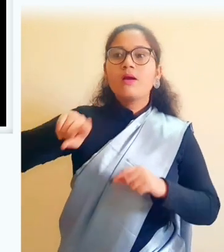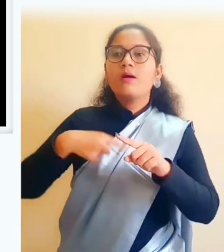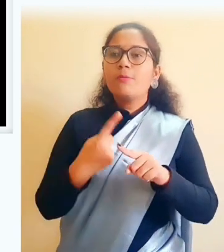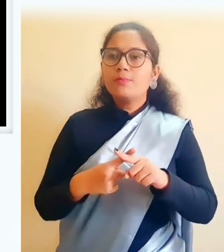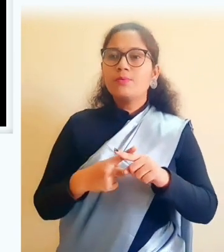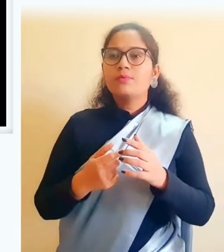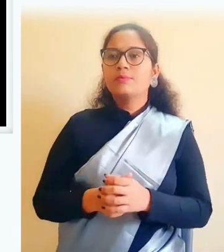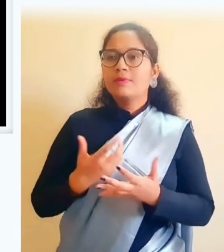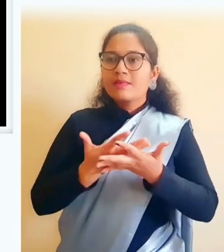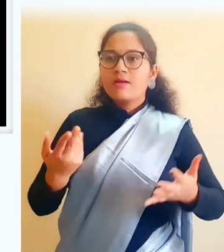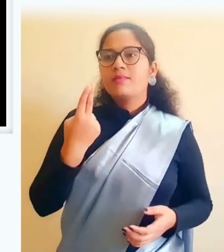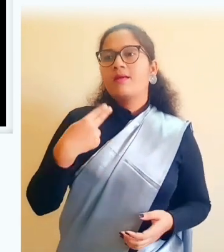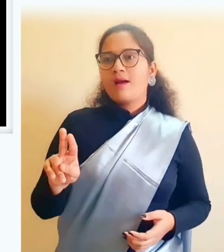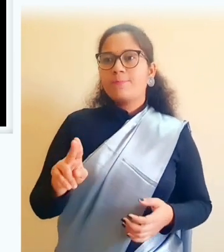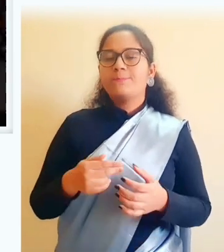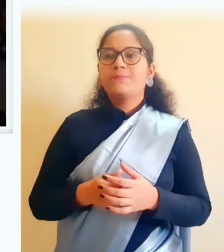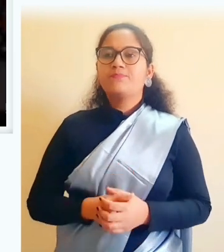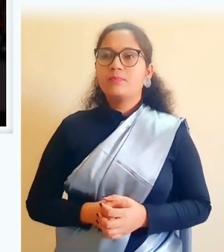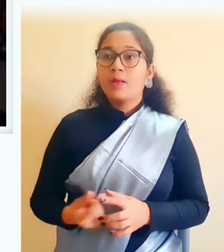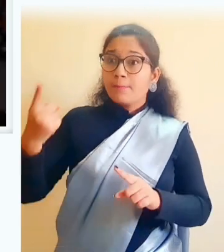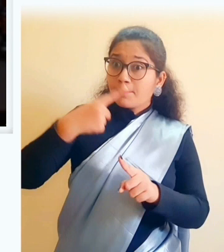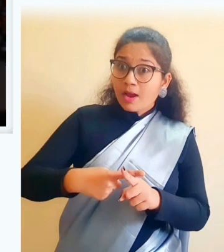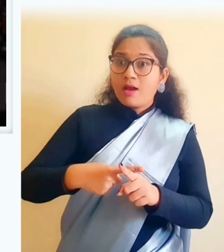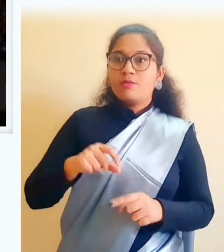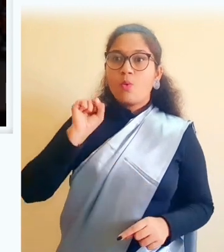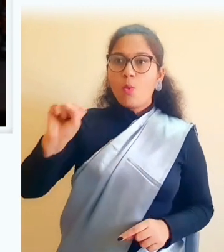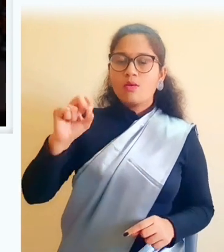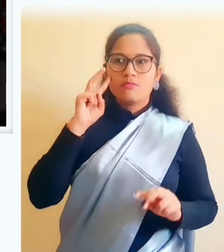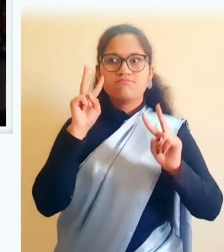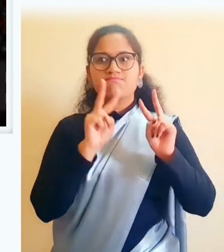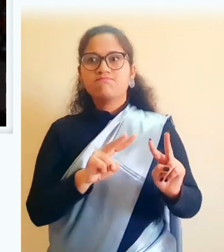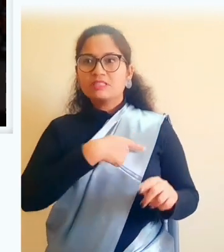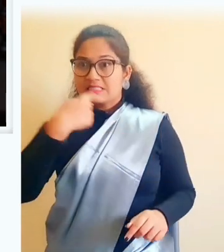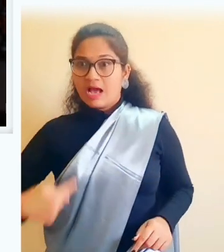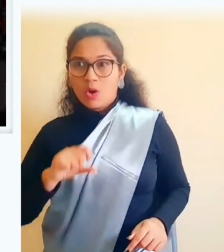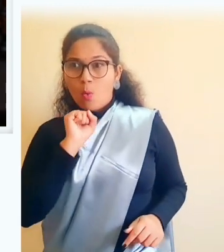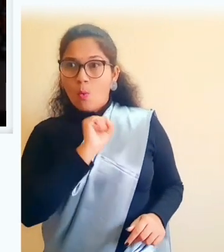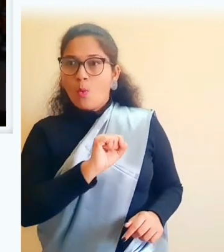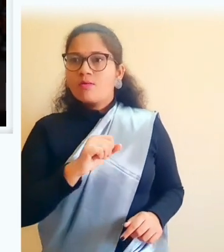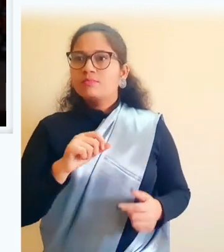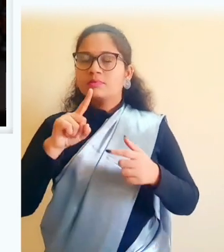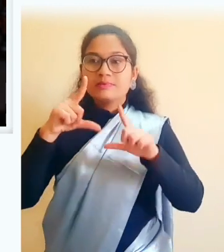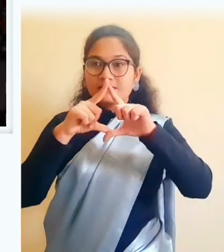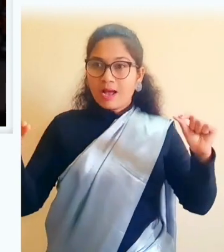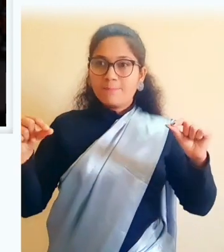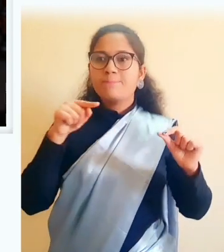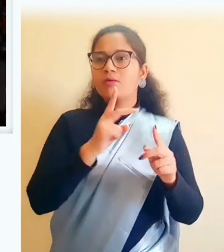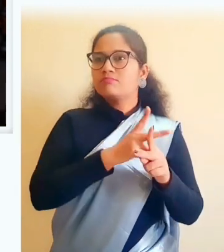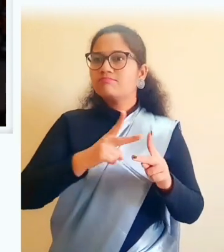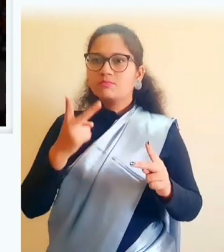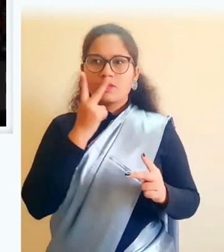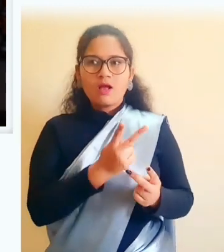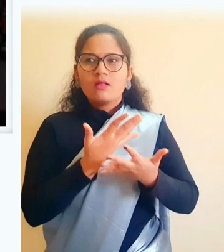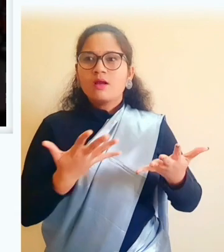in a style known as chinoiserie. And even though they looked at Chinese and Japanese and also Indian